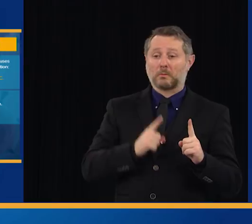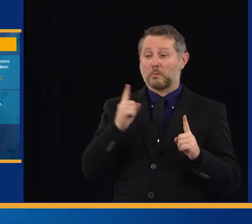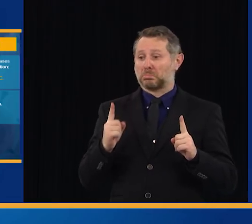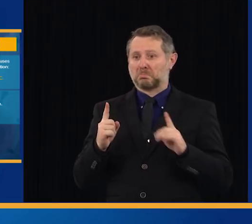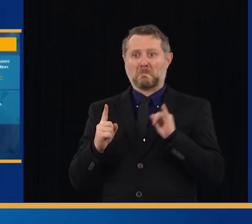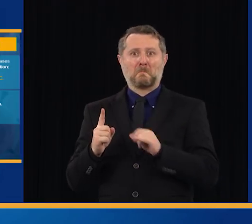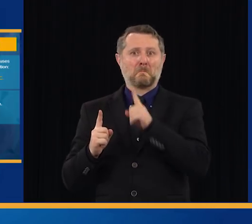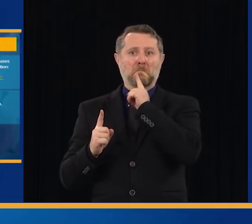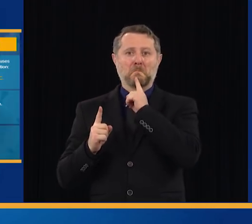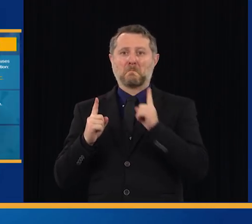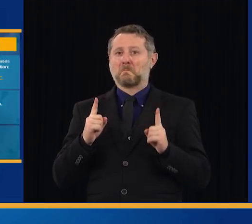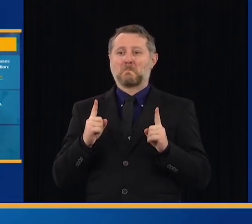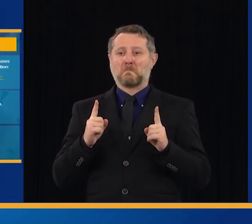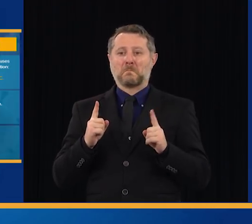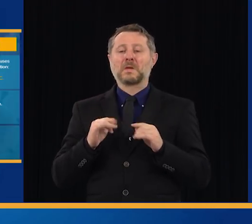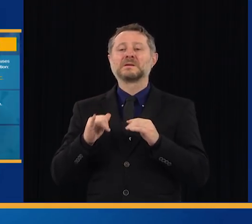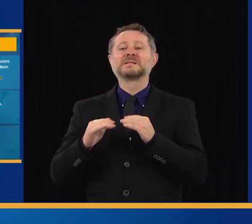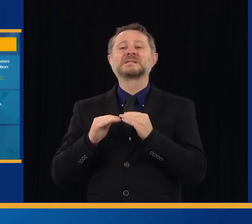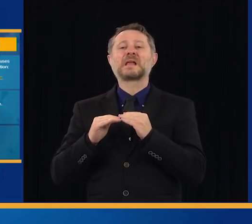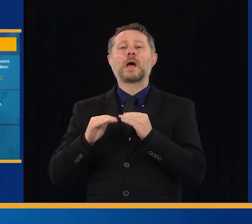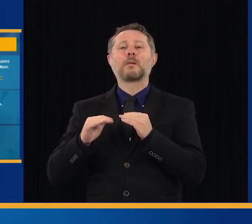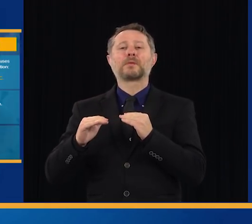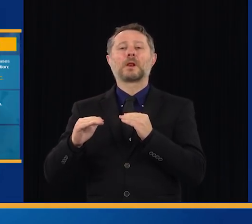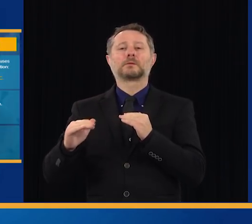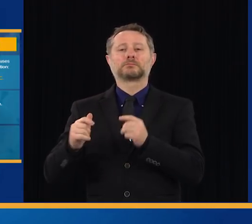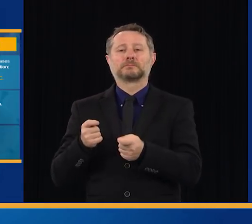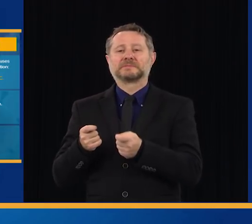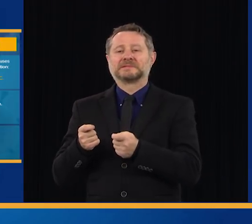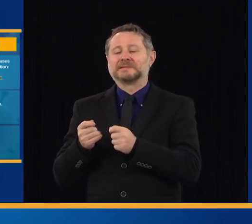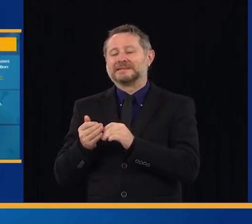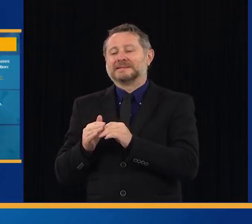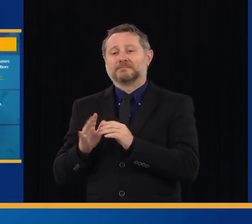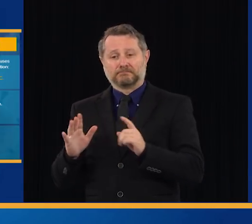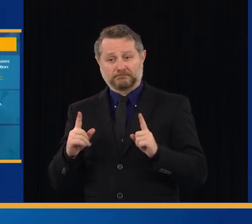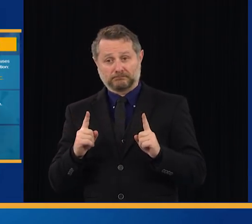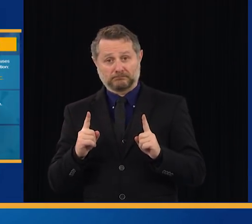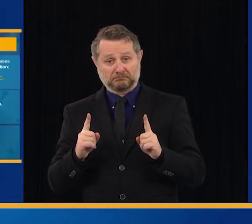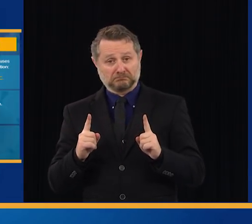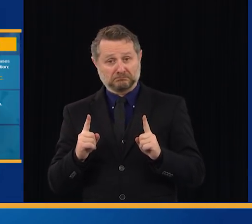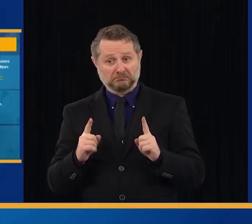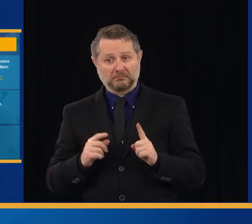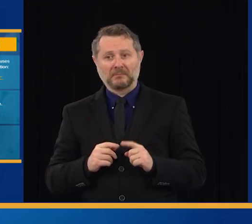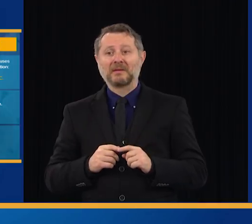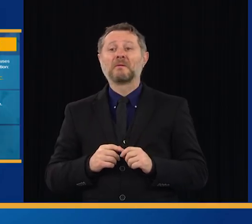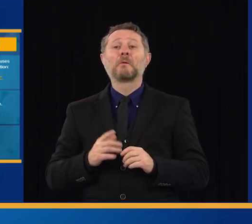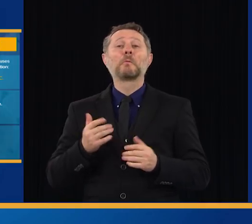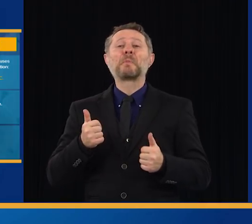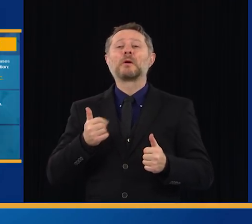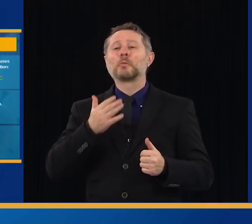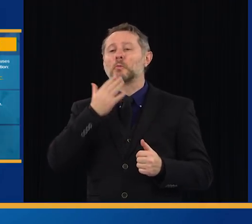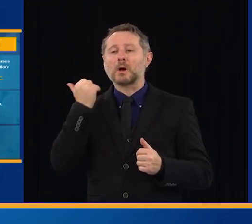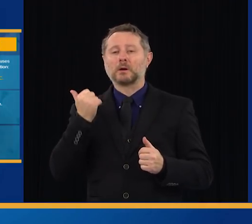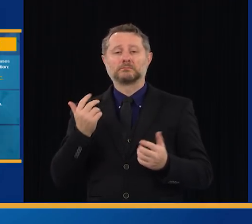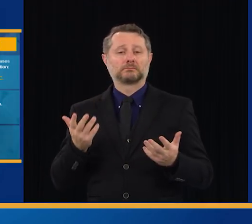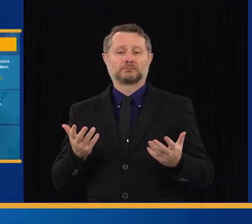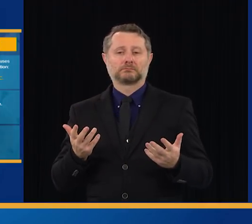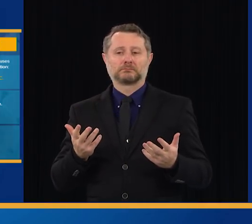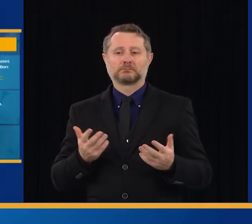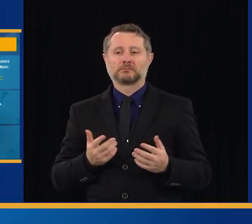is basically a stable increase. Ideally, one person is infecting less than one